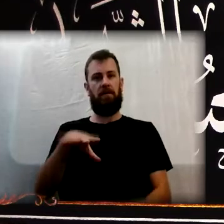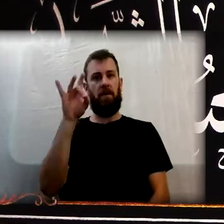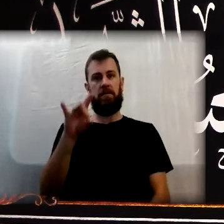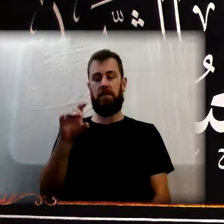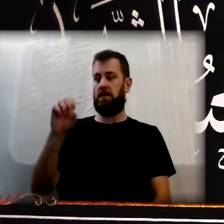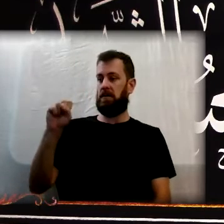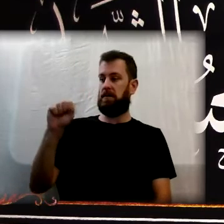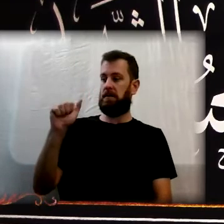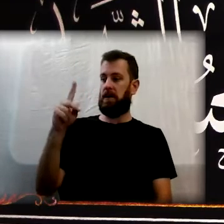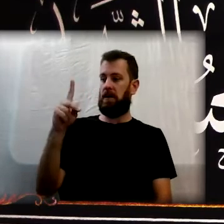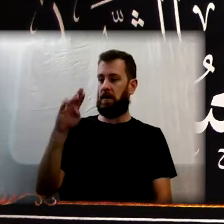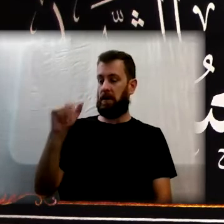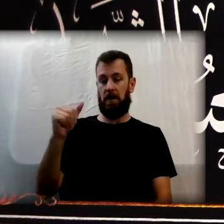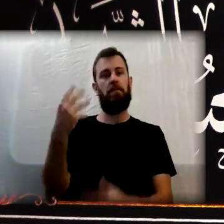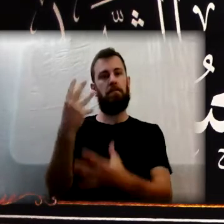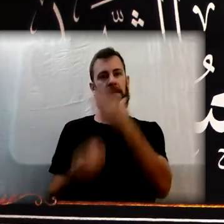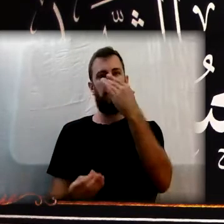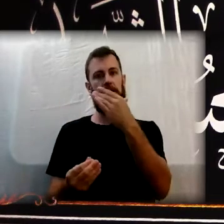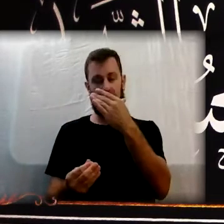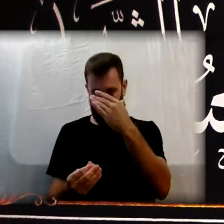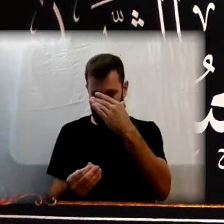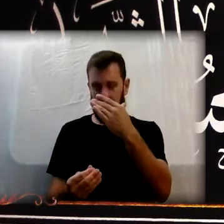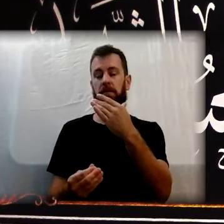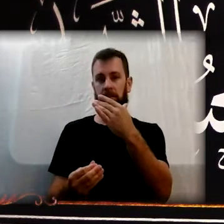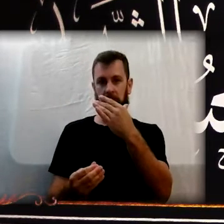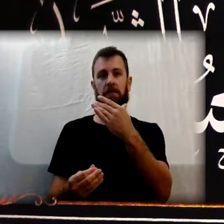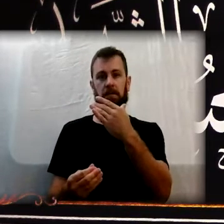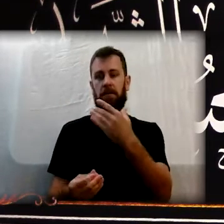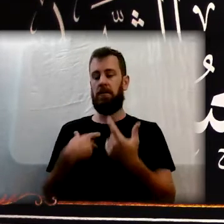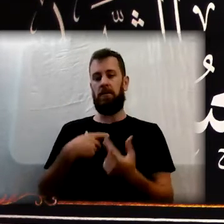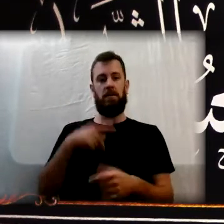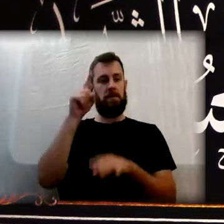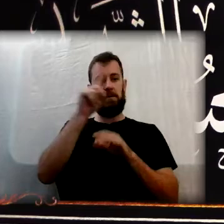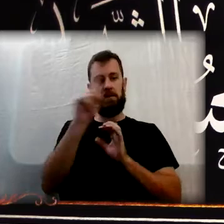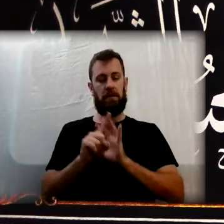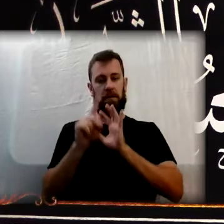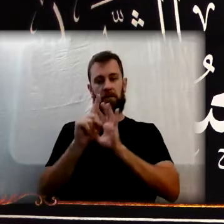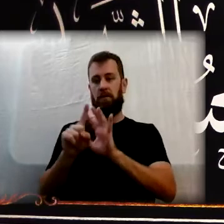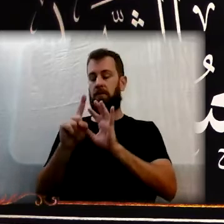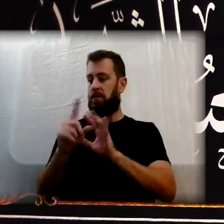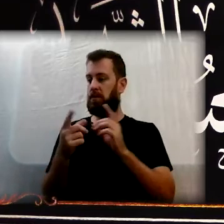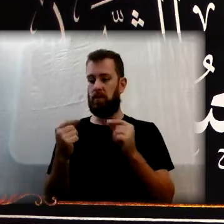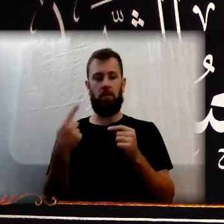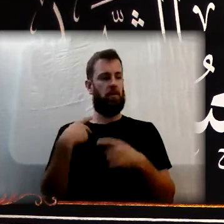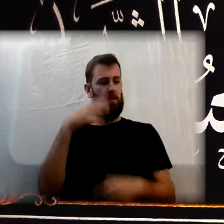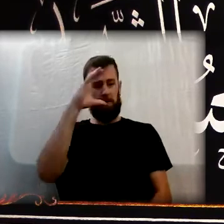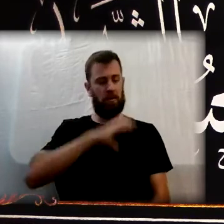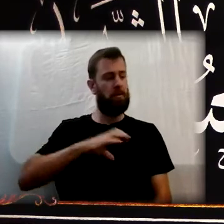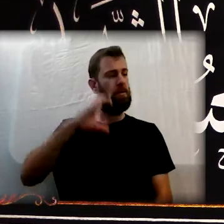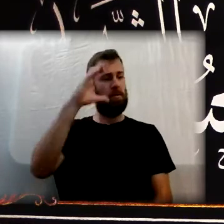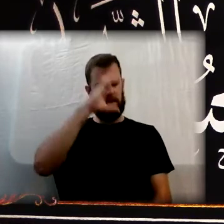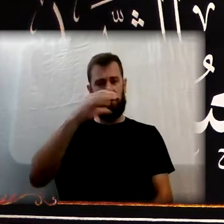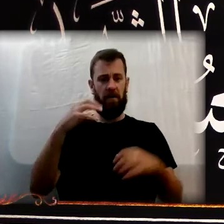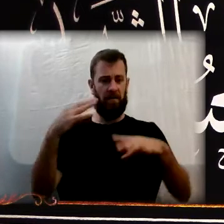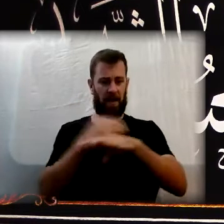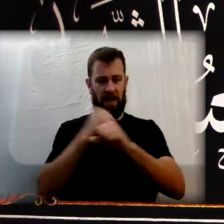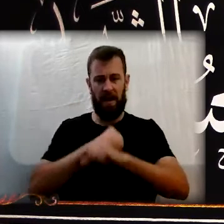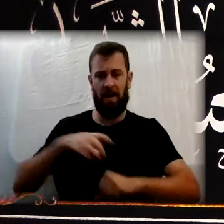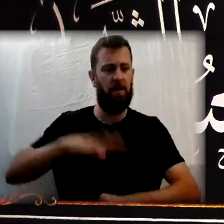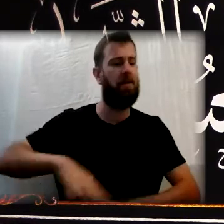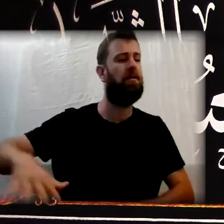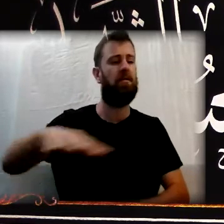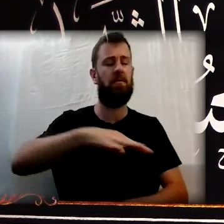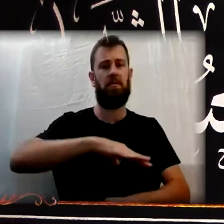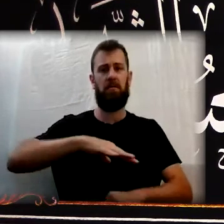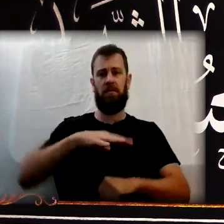is missing. We are told that Zainab and Umm Kulthum proceed towards the battlefield looking for Sakina. As